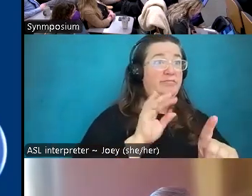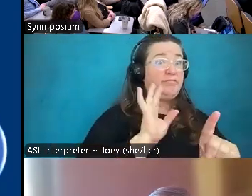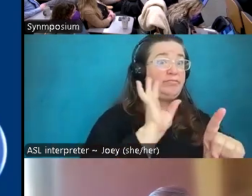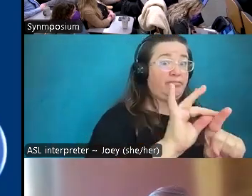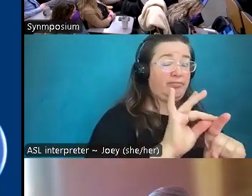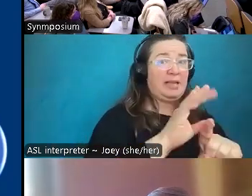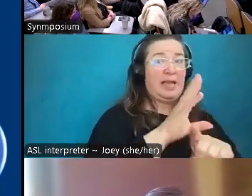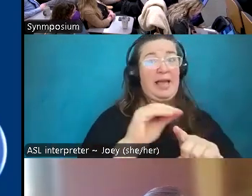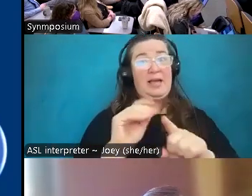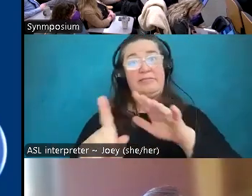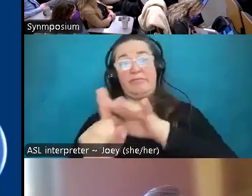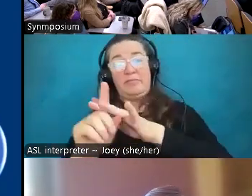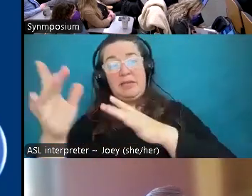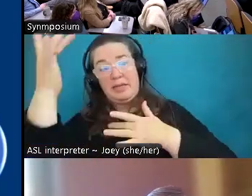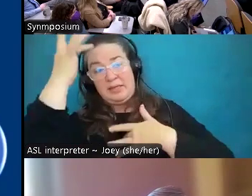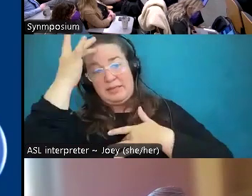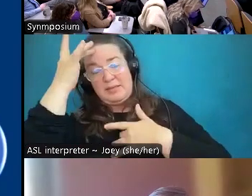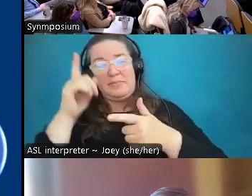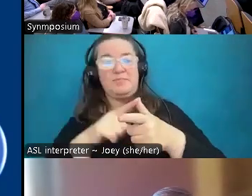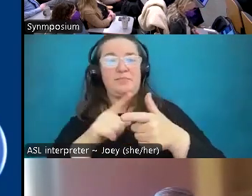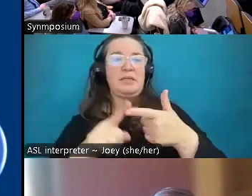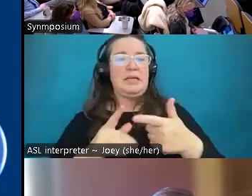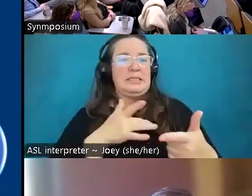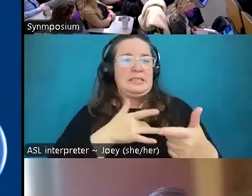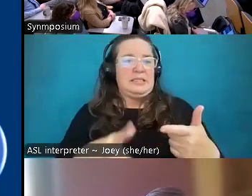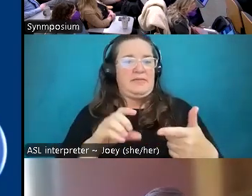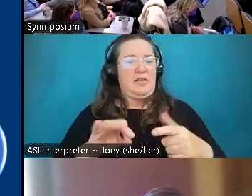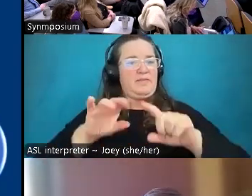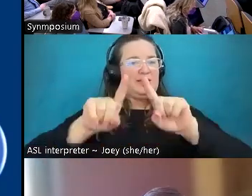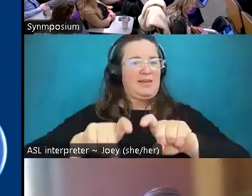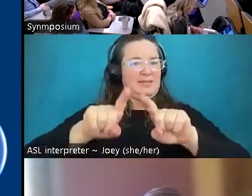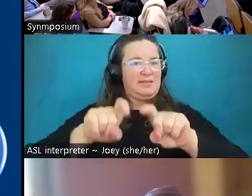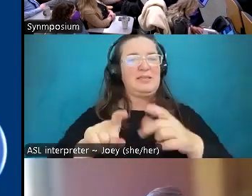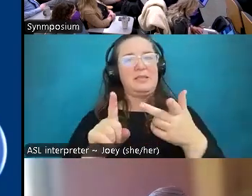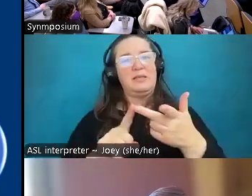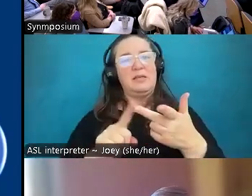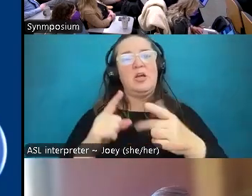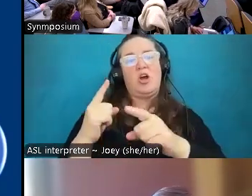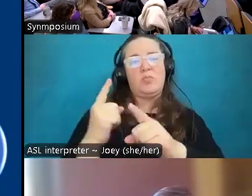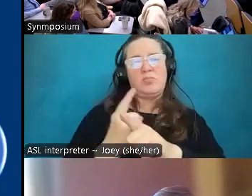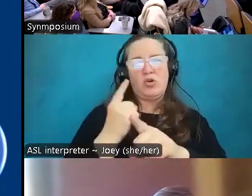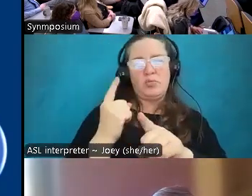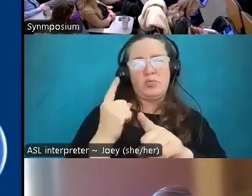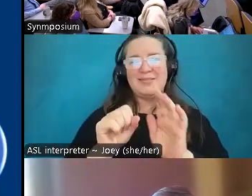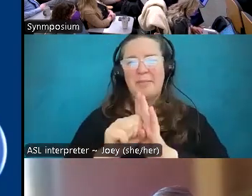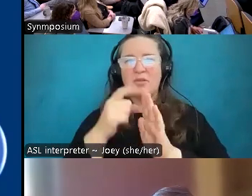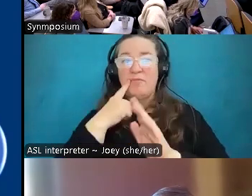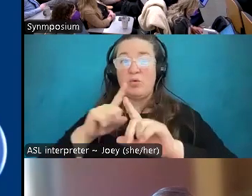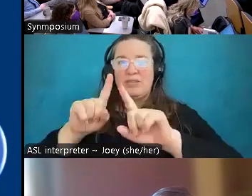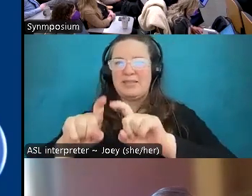of tests detecting the infection, and questions about the appropriate samples to test.